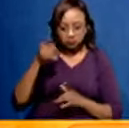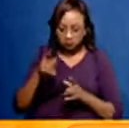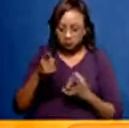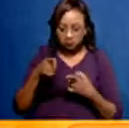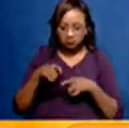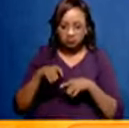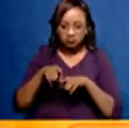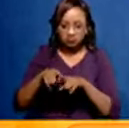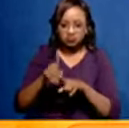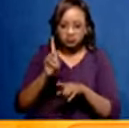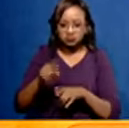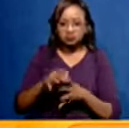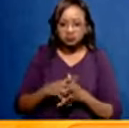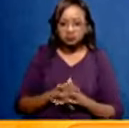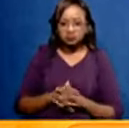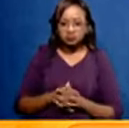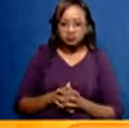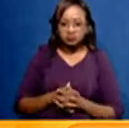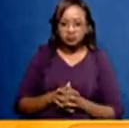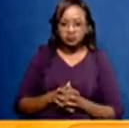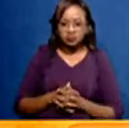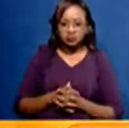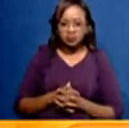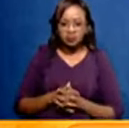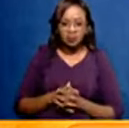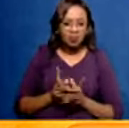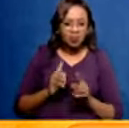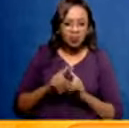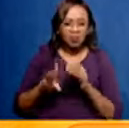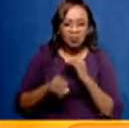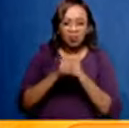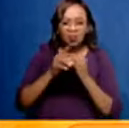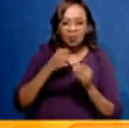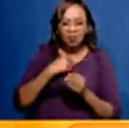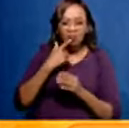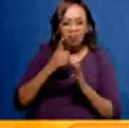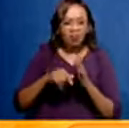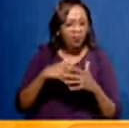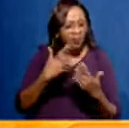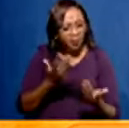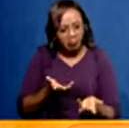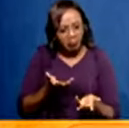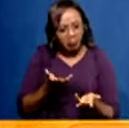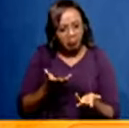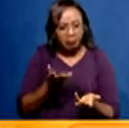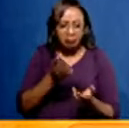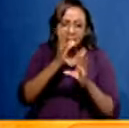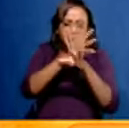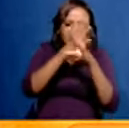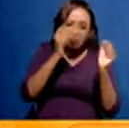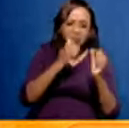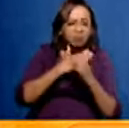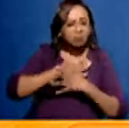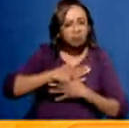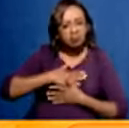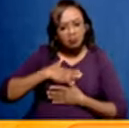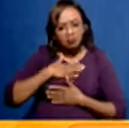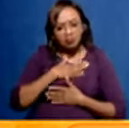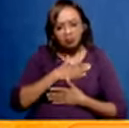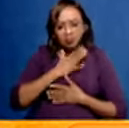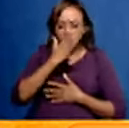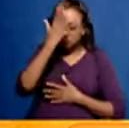hand. And I said in return, I said, Mr. President, I'm humbled to take this role, but I also need